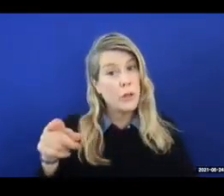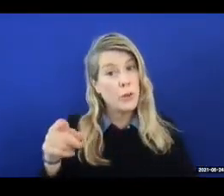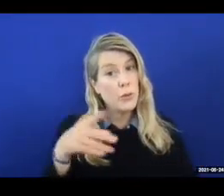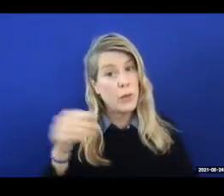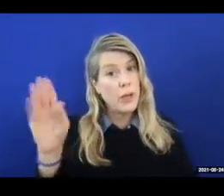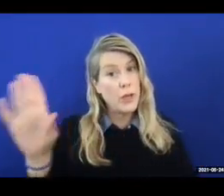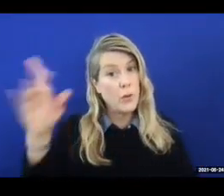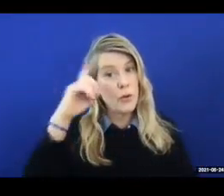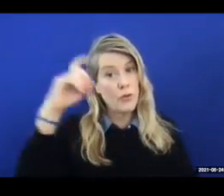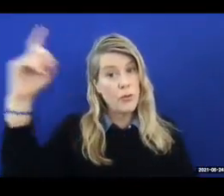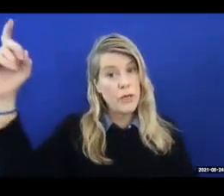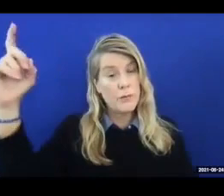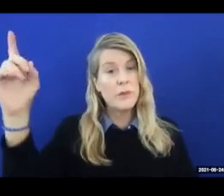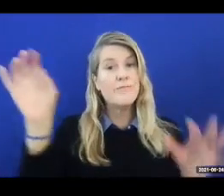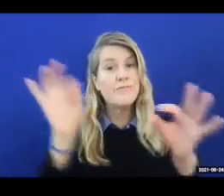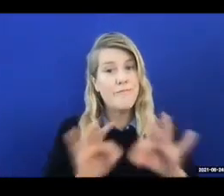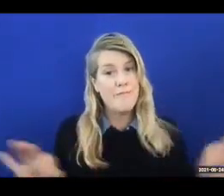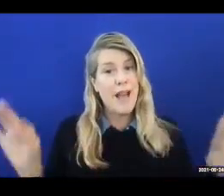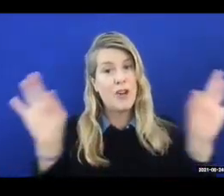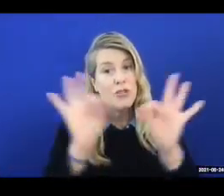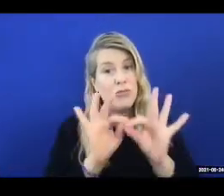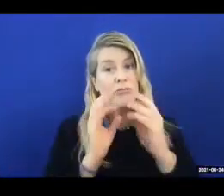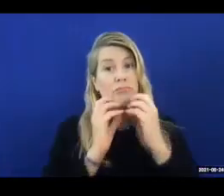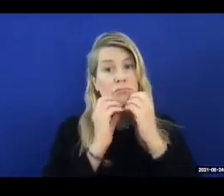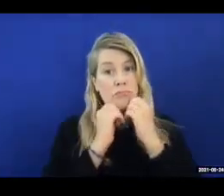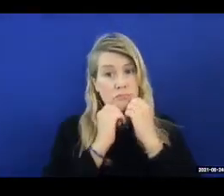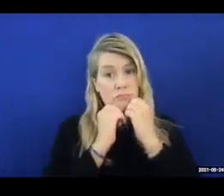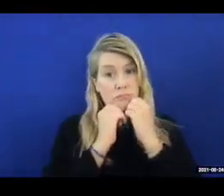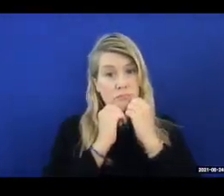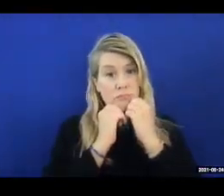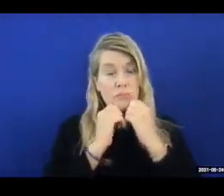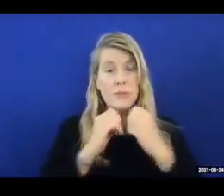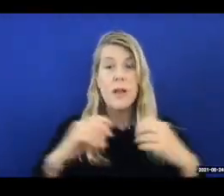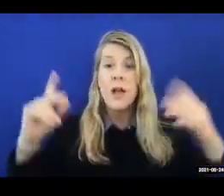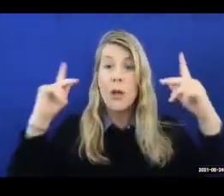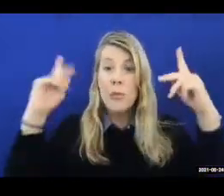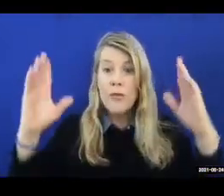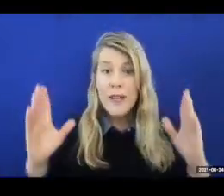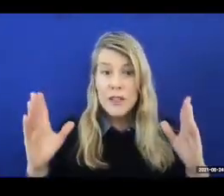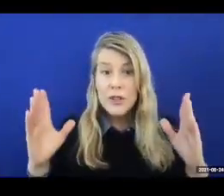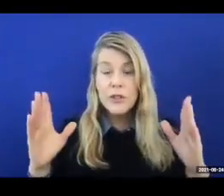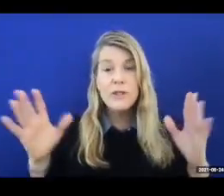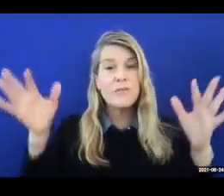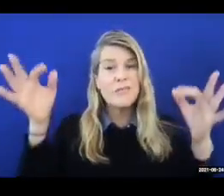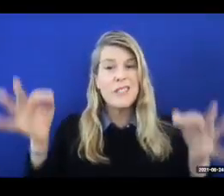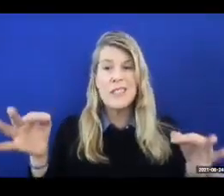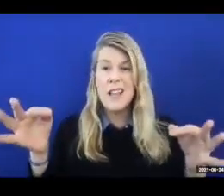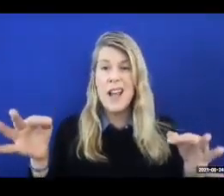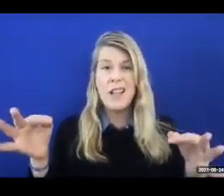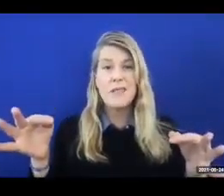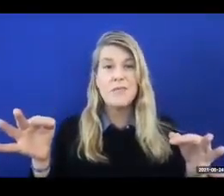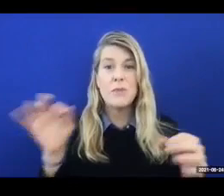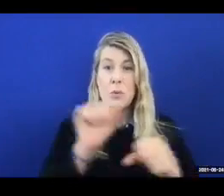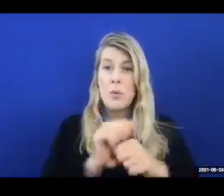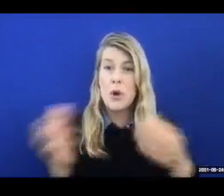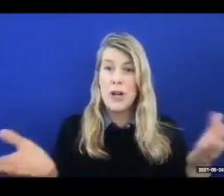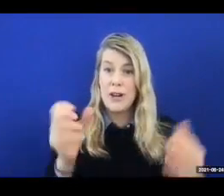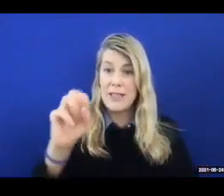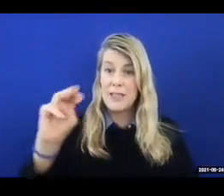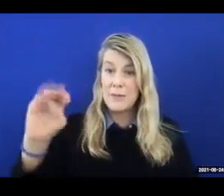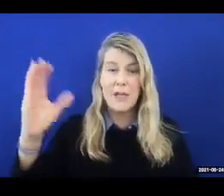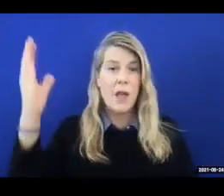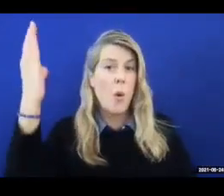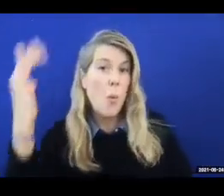your dreams matter. The professors who choose to teach at SMC do so